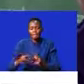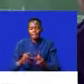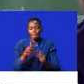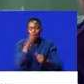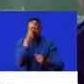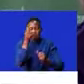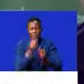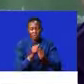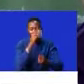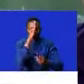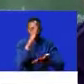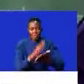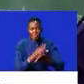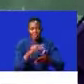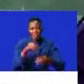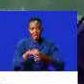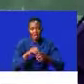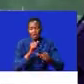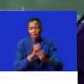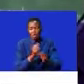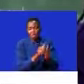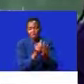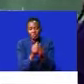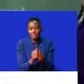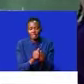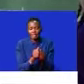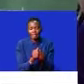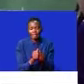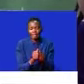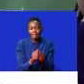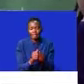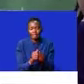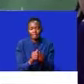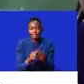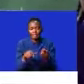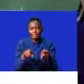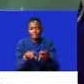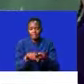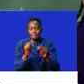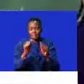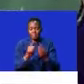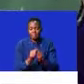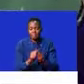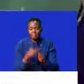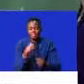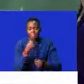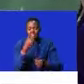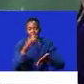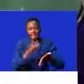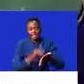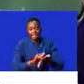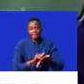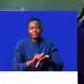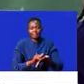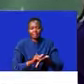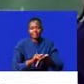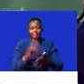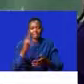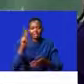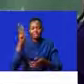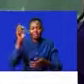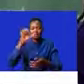we believe in partnerships and collaboration. And I can proudly say that